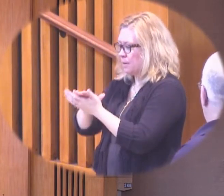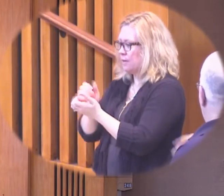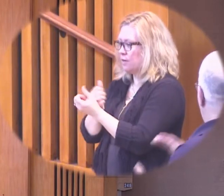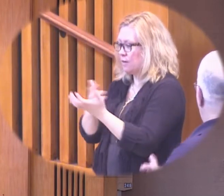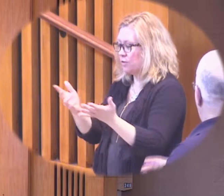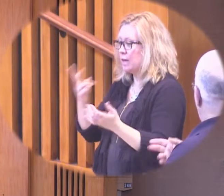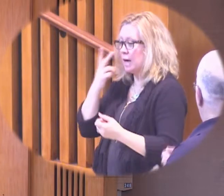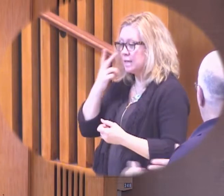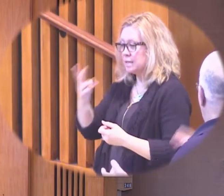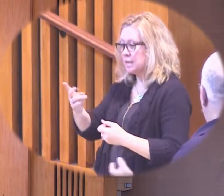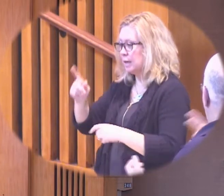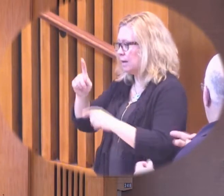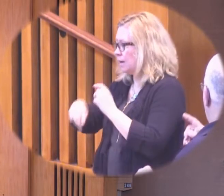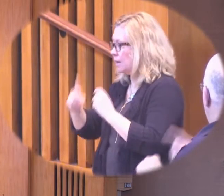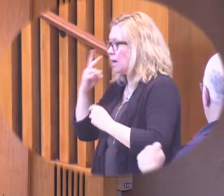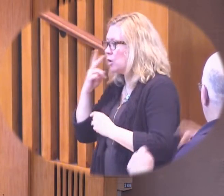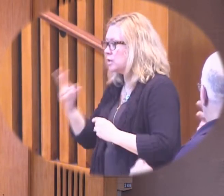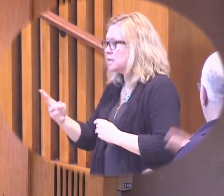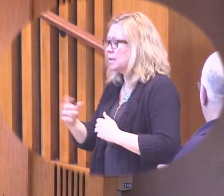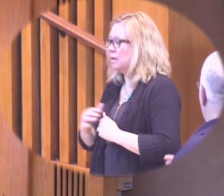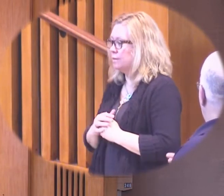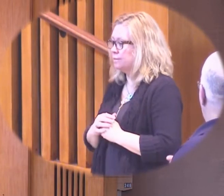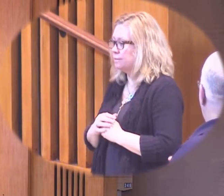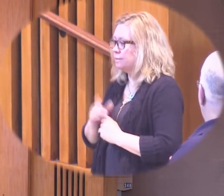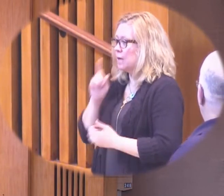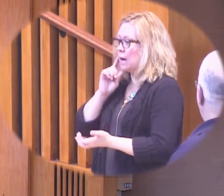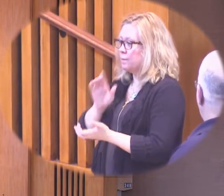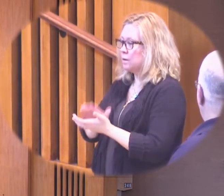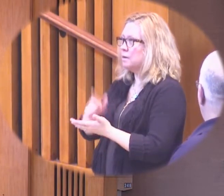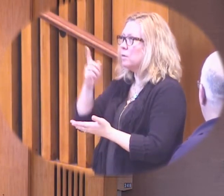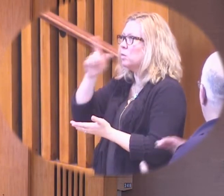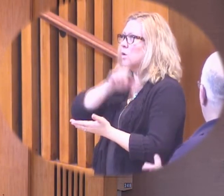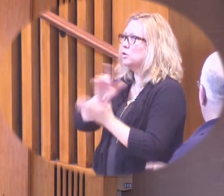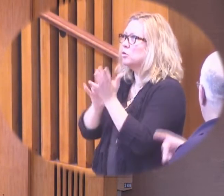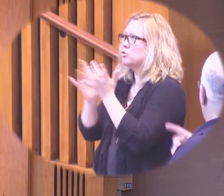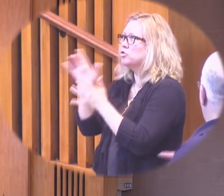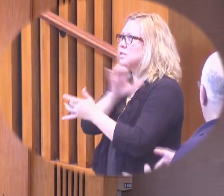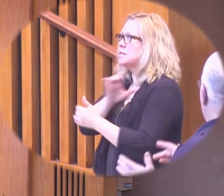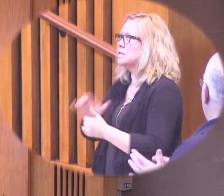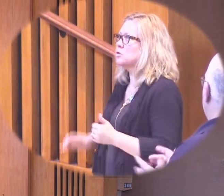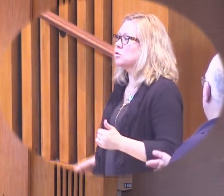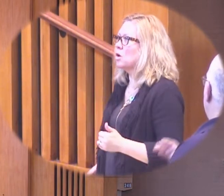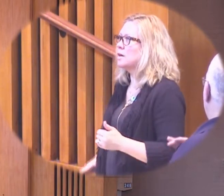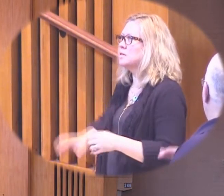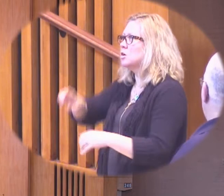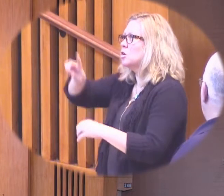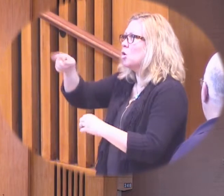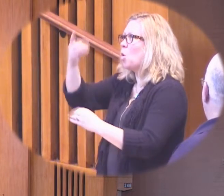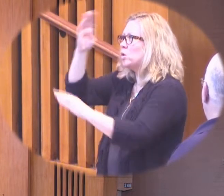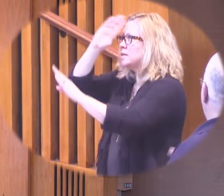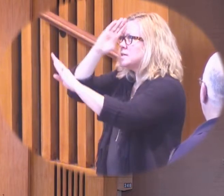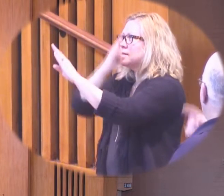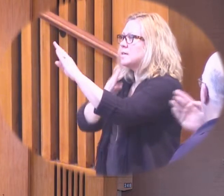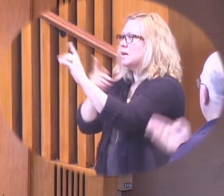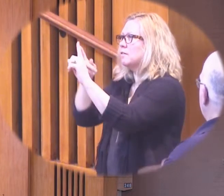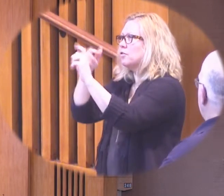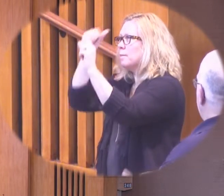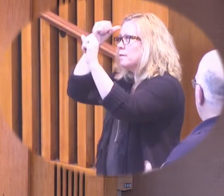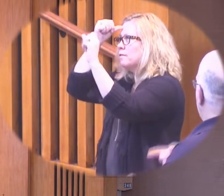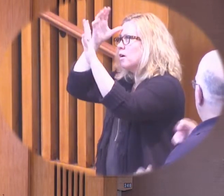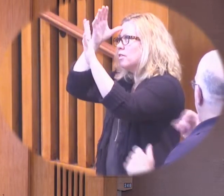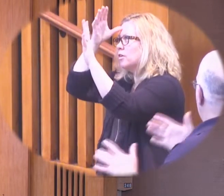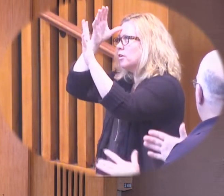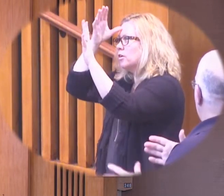things visible and invisible. I believe in one Lord, Jesus Christ, the only begotten Son of